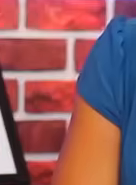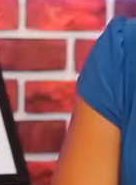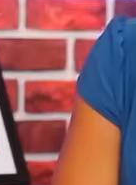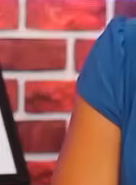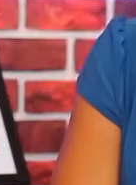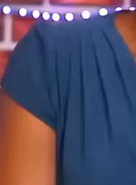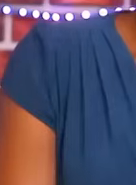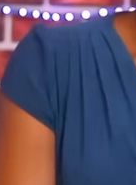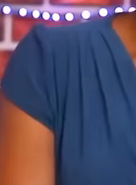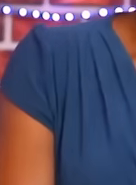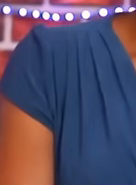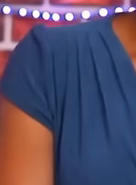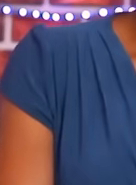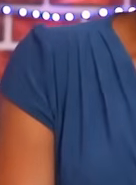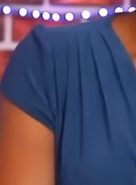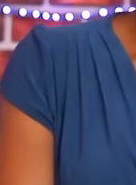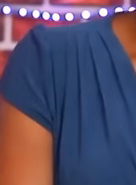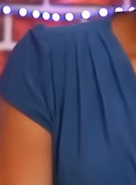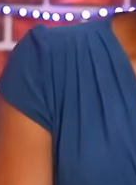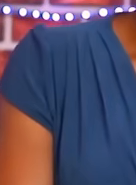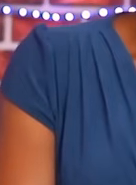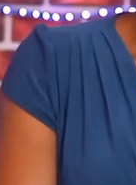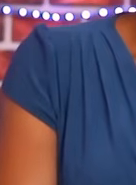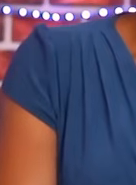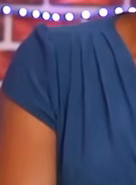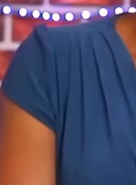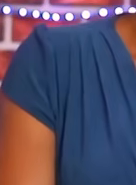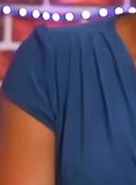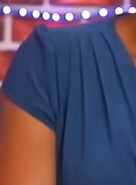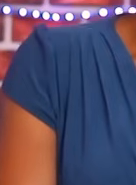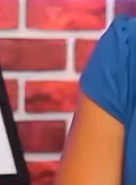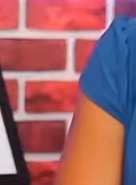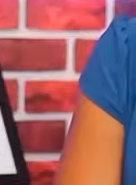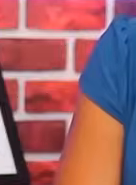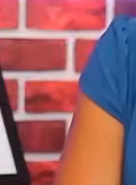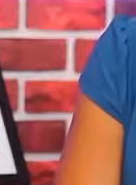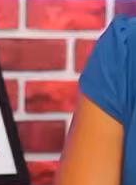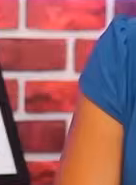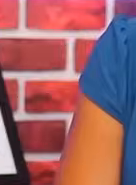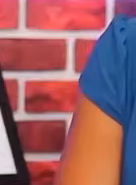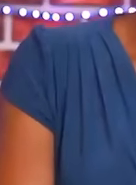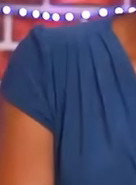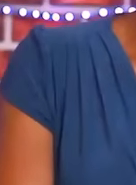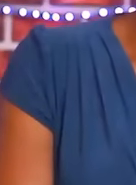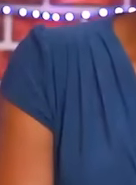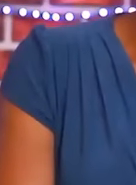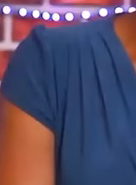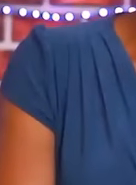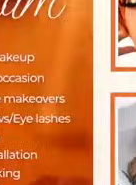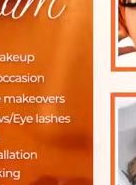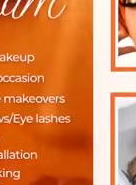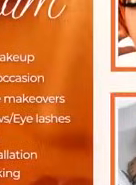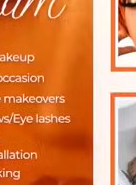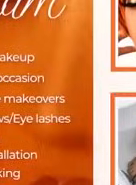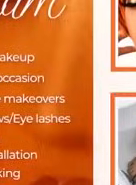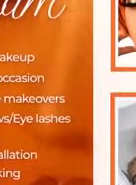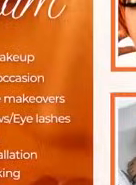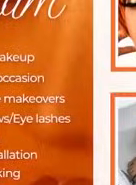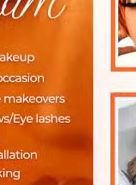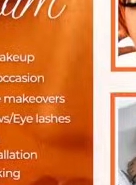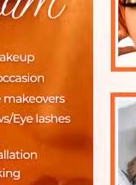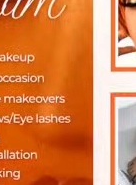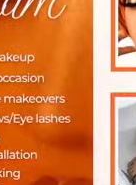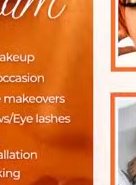home will be ayaka. AJ's Beauty Glam, home of beauty, a home of beauty, ampa.